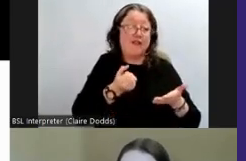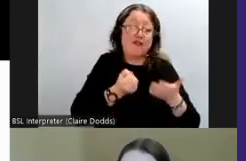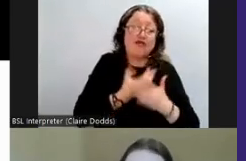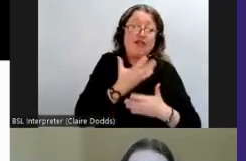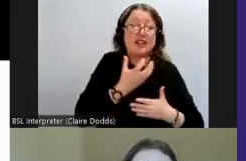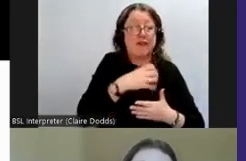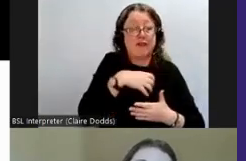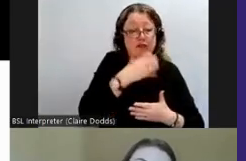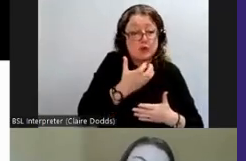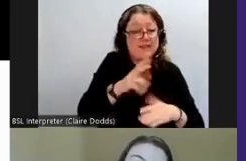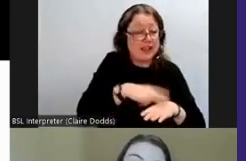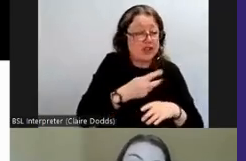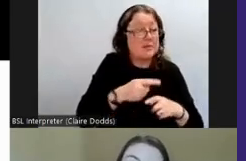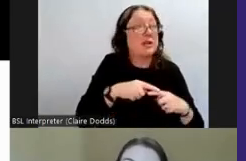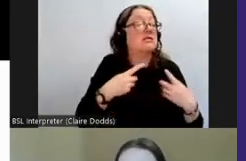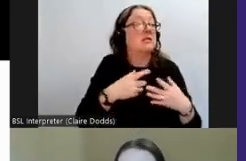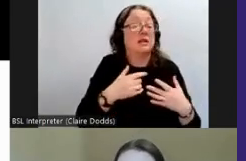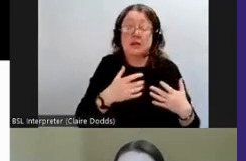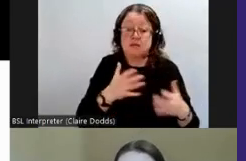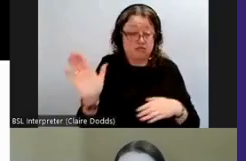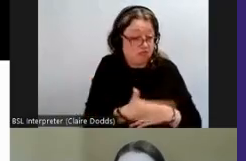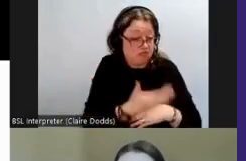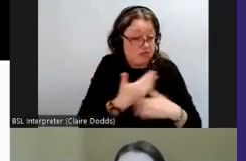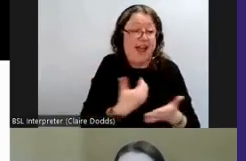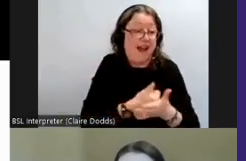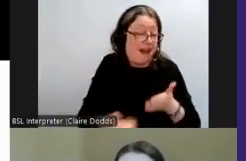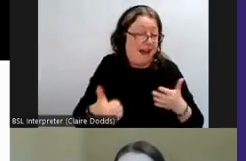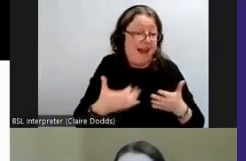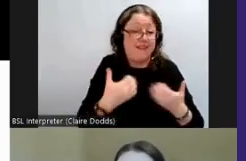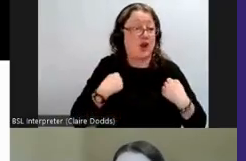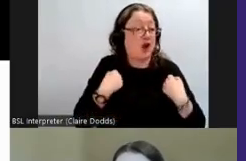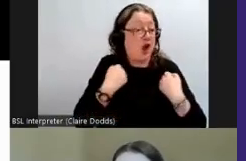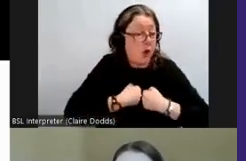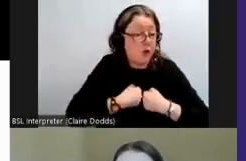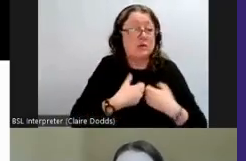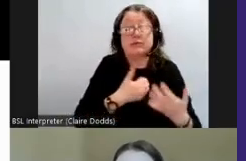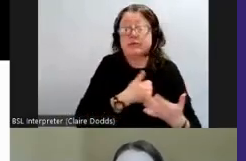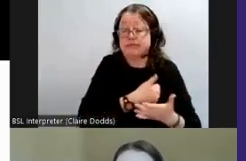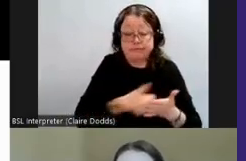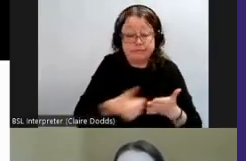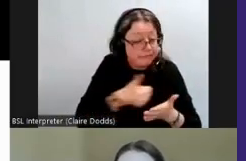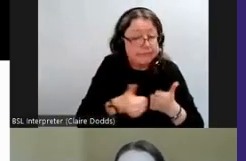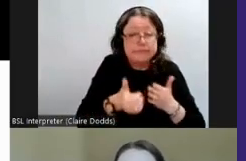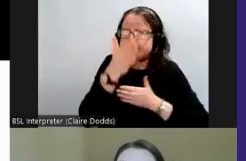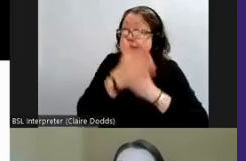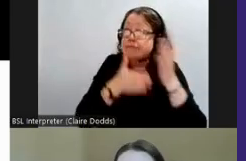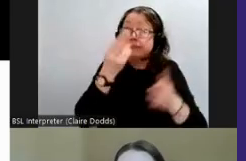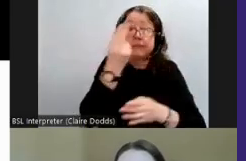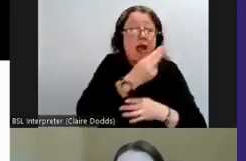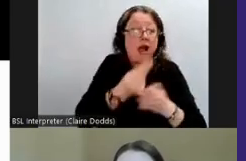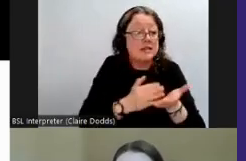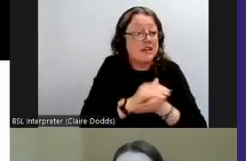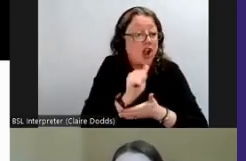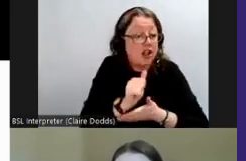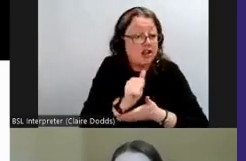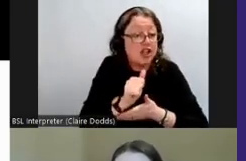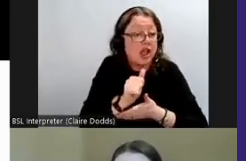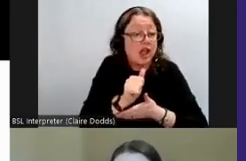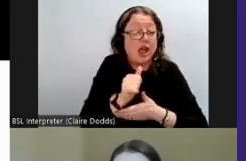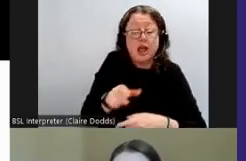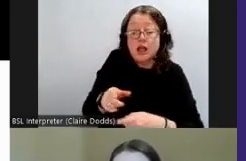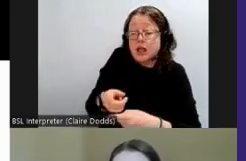and sports and arts and cultural venues or activities, then missing out on those